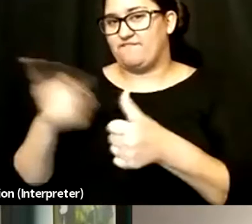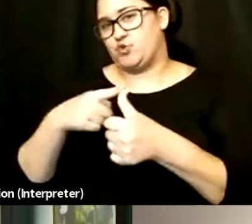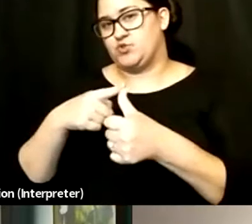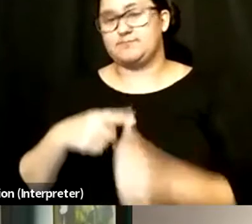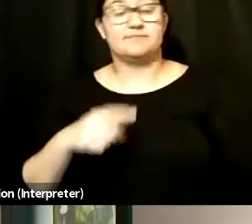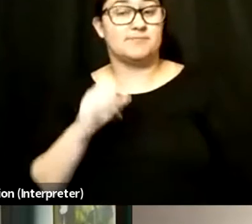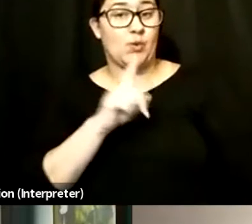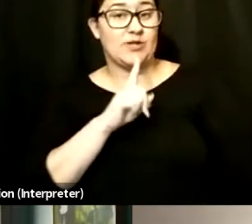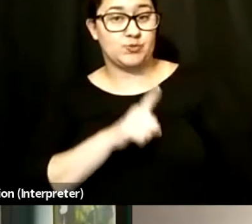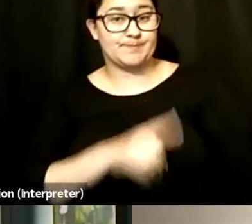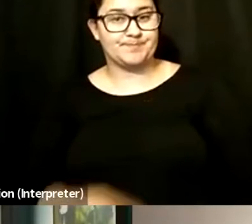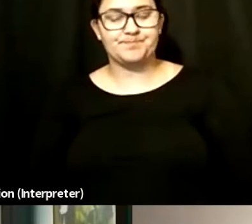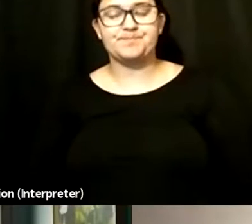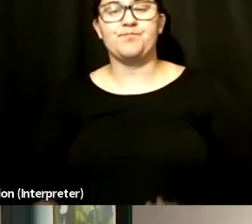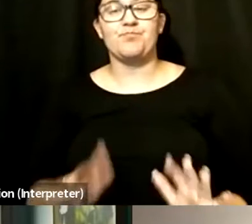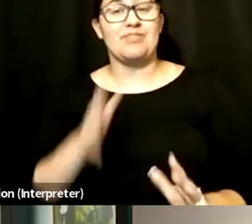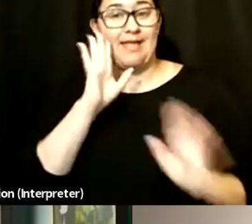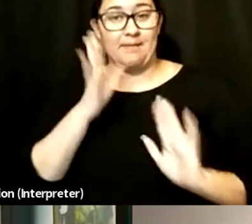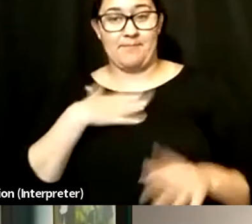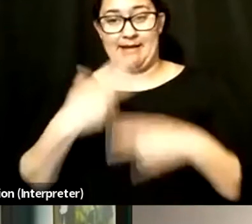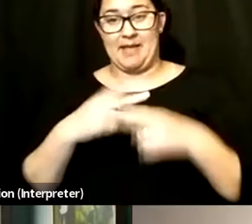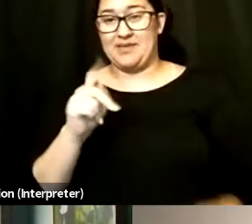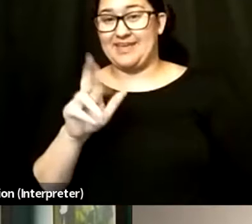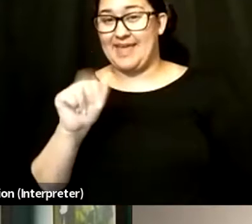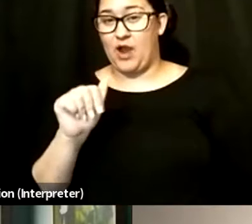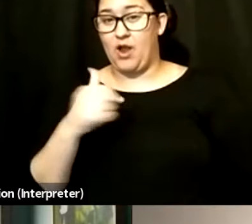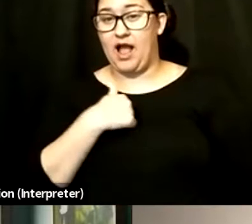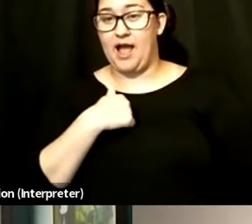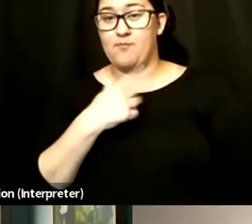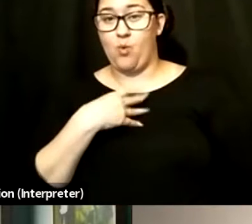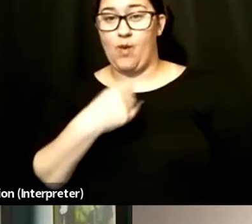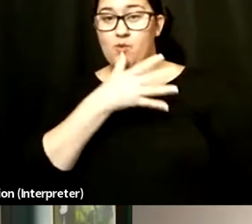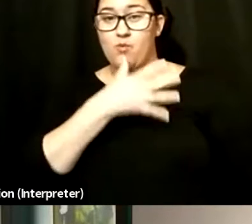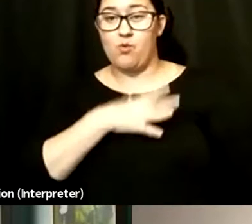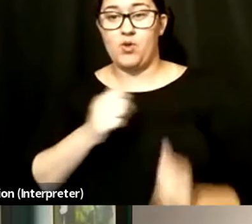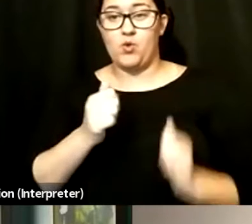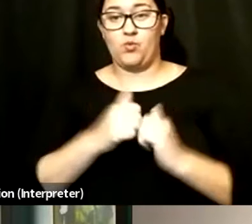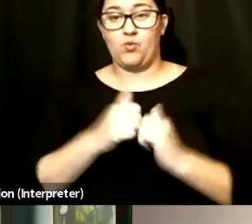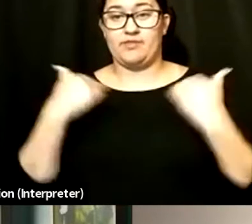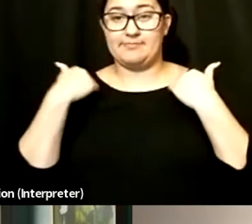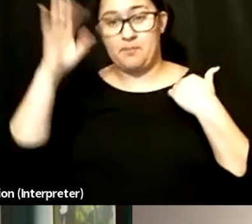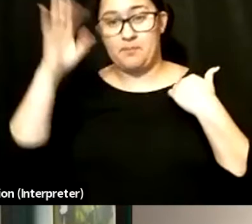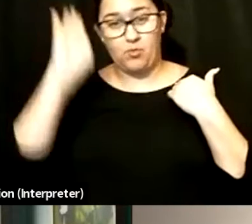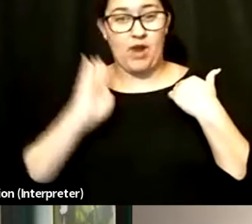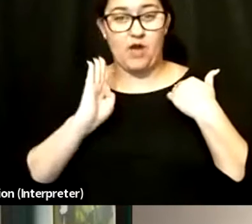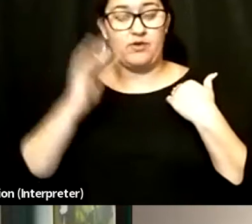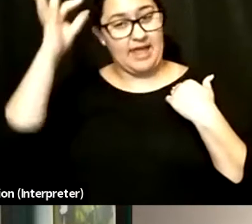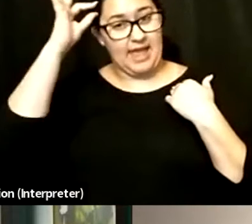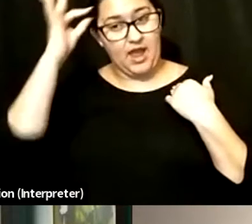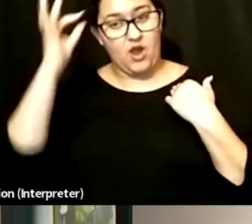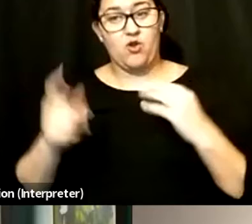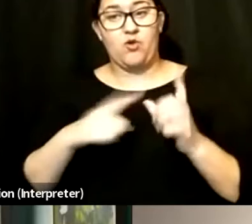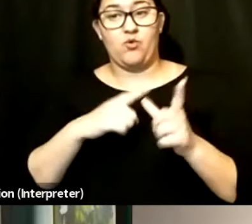Sure. Yeah, I'm Kara. I am a white woman with shoulder-length brown hair, wearing an